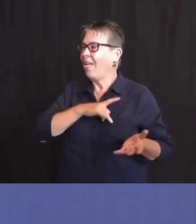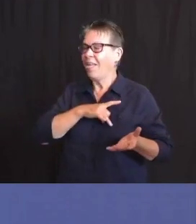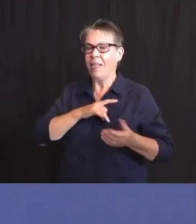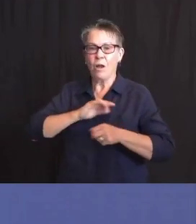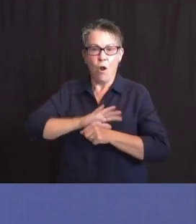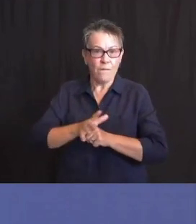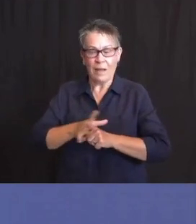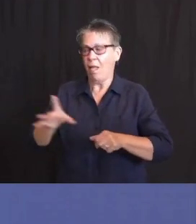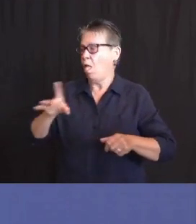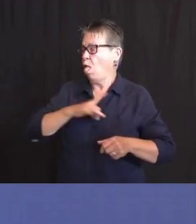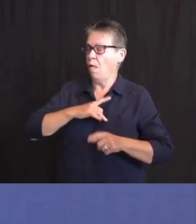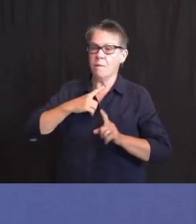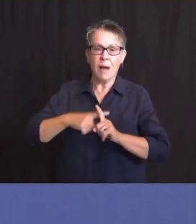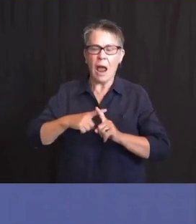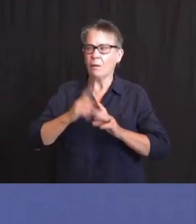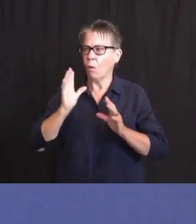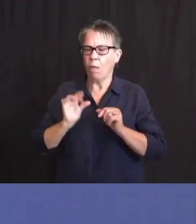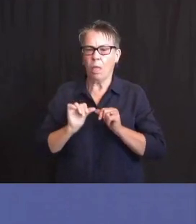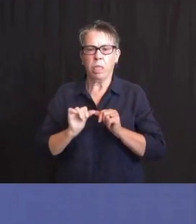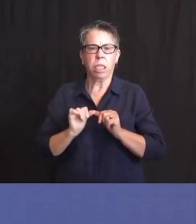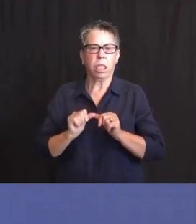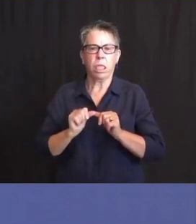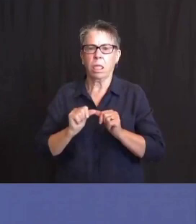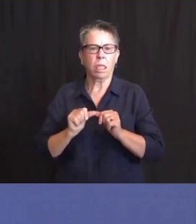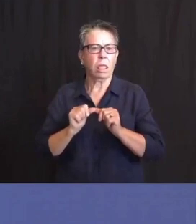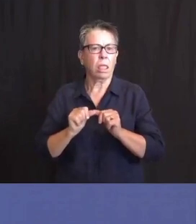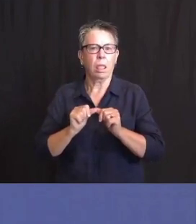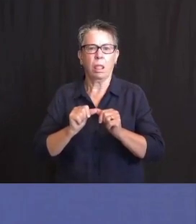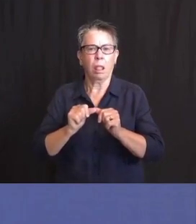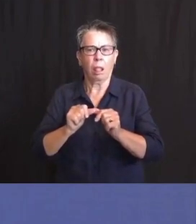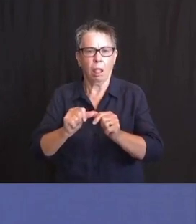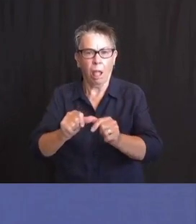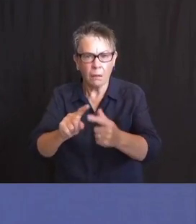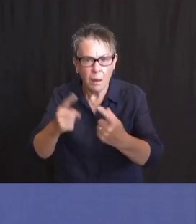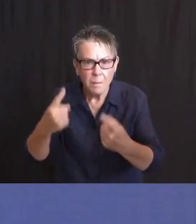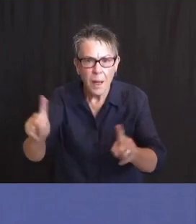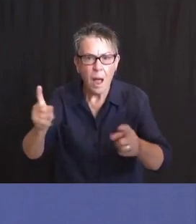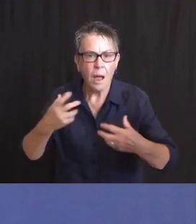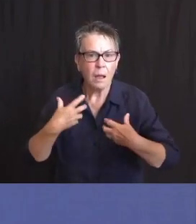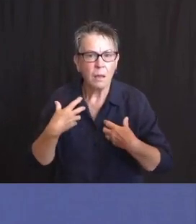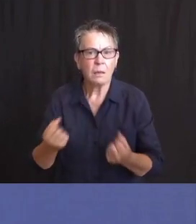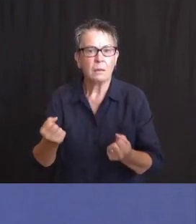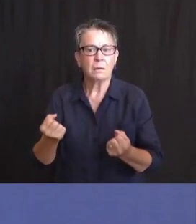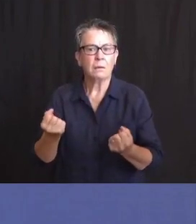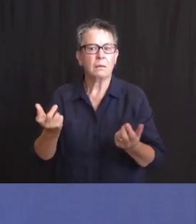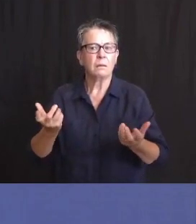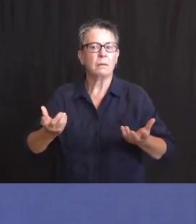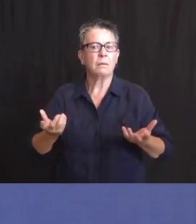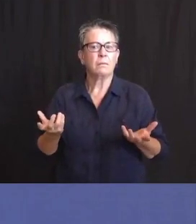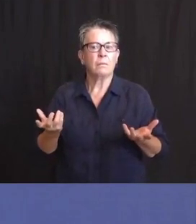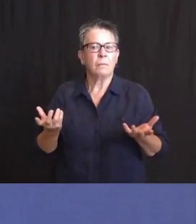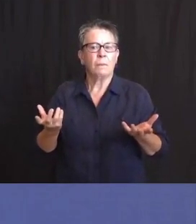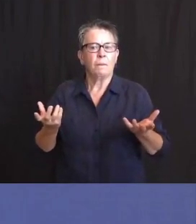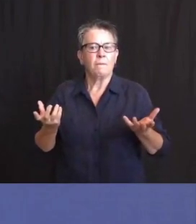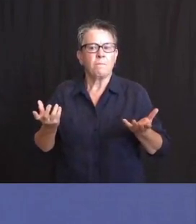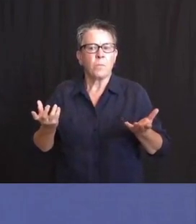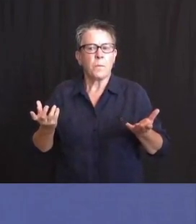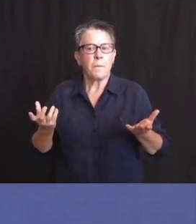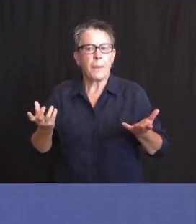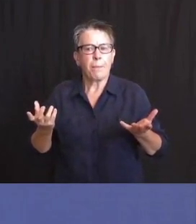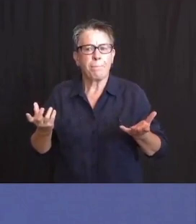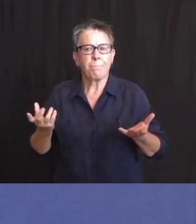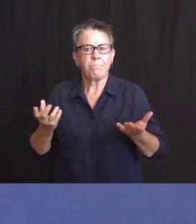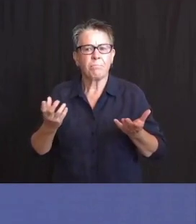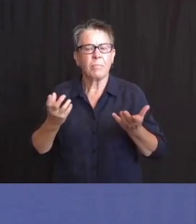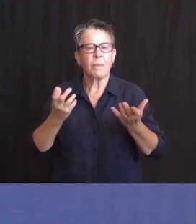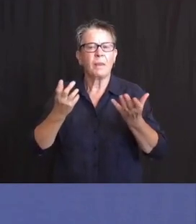consequences may or, God forbid, are not life and death. But as we've seen with thousands and thousands of